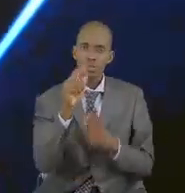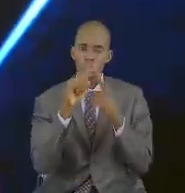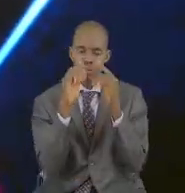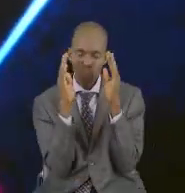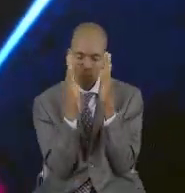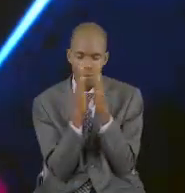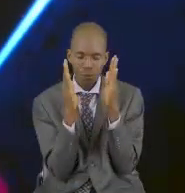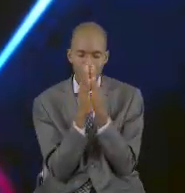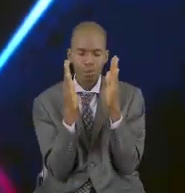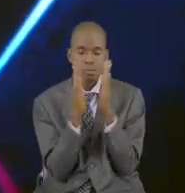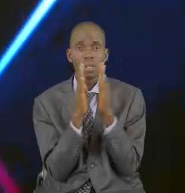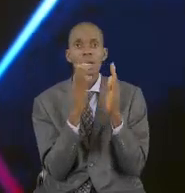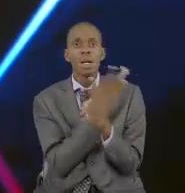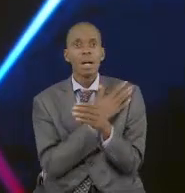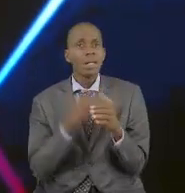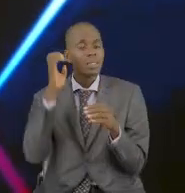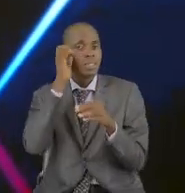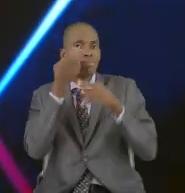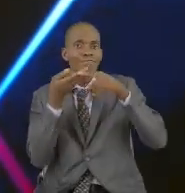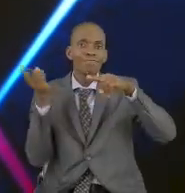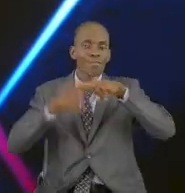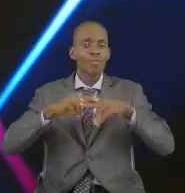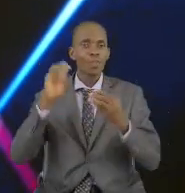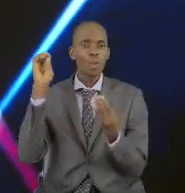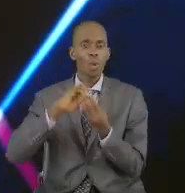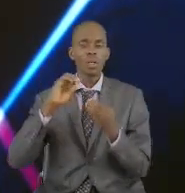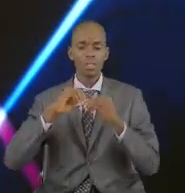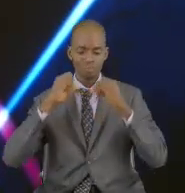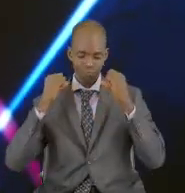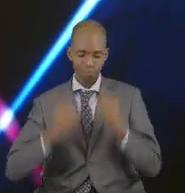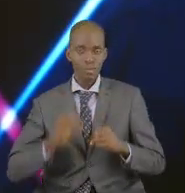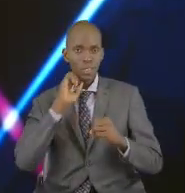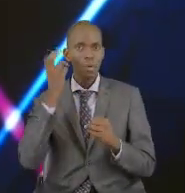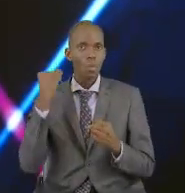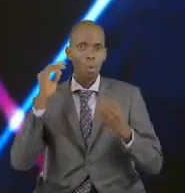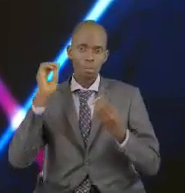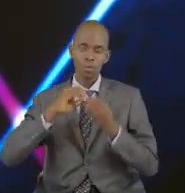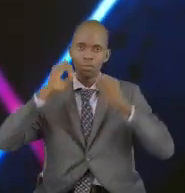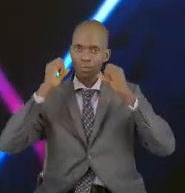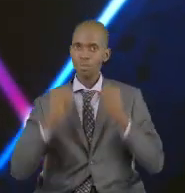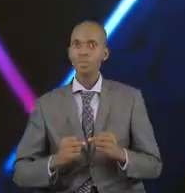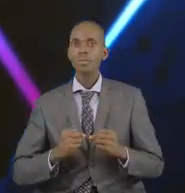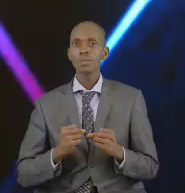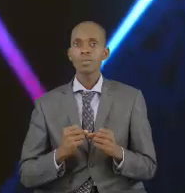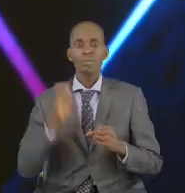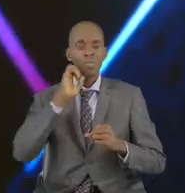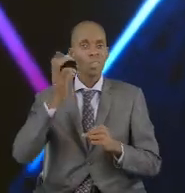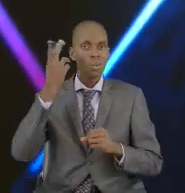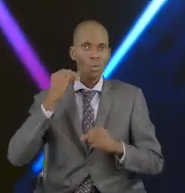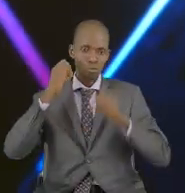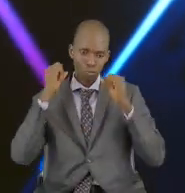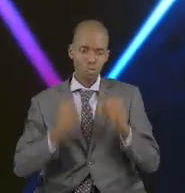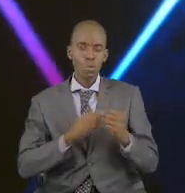told he increased the more in strength. He was strong when the Lord spoke to him. He was strong when he